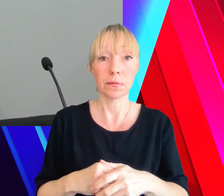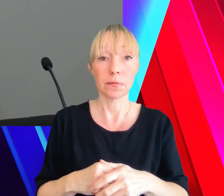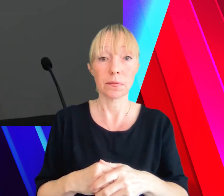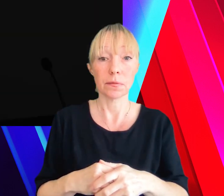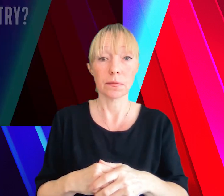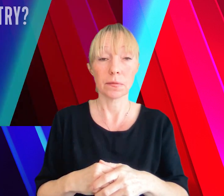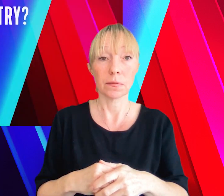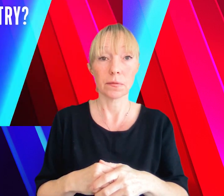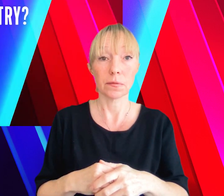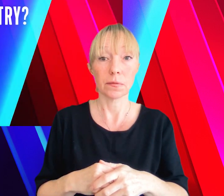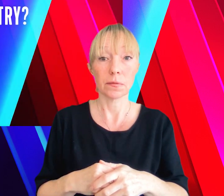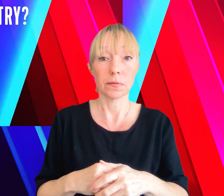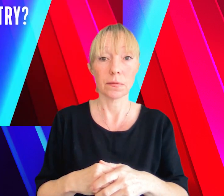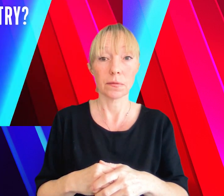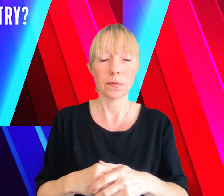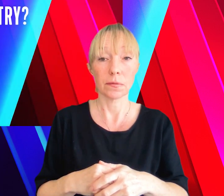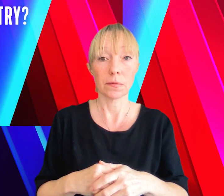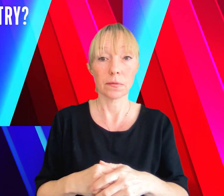forward.